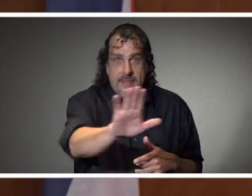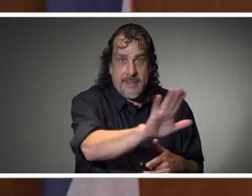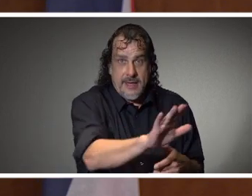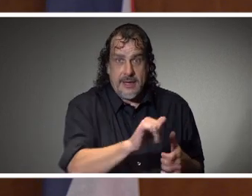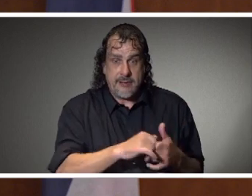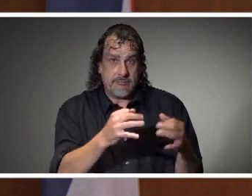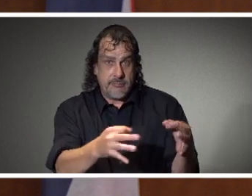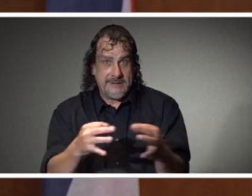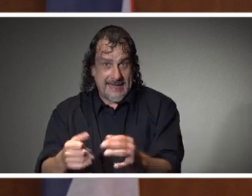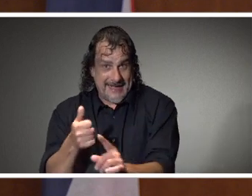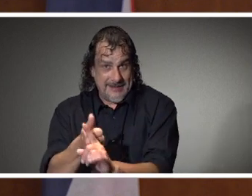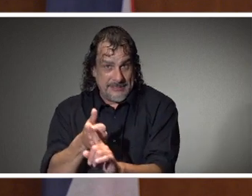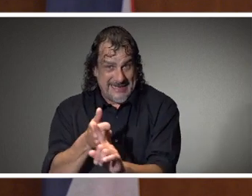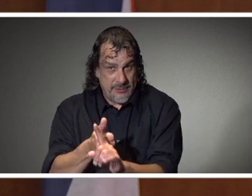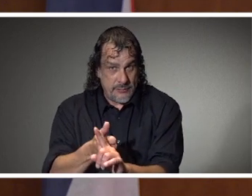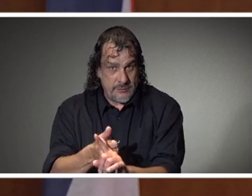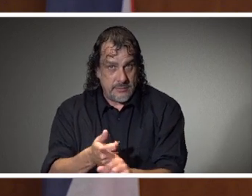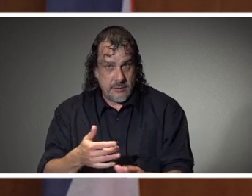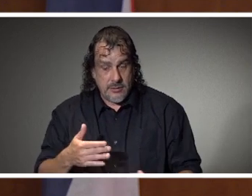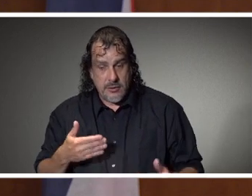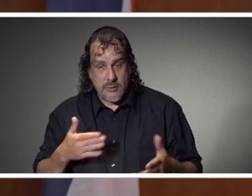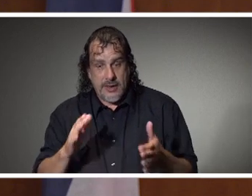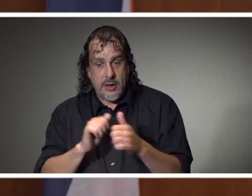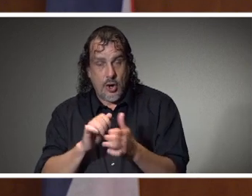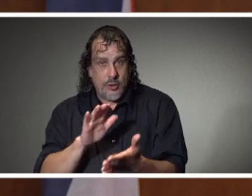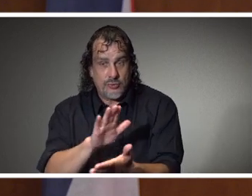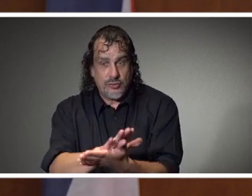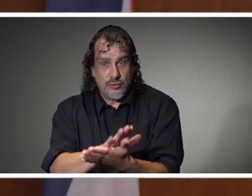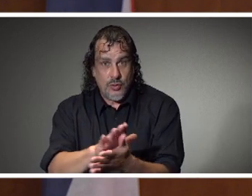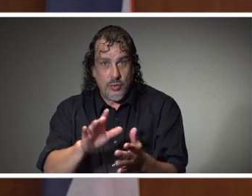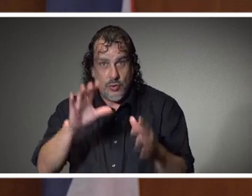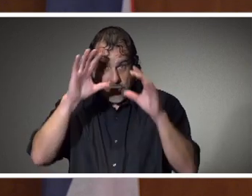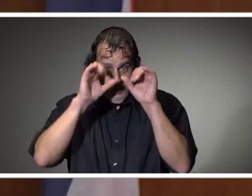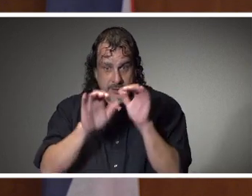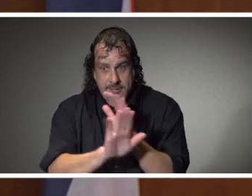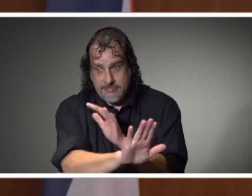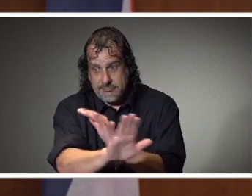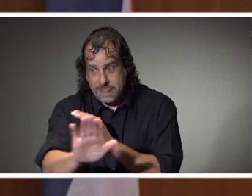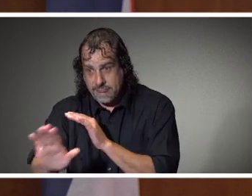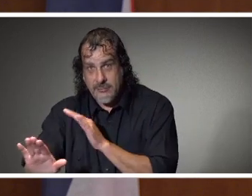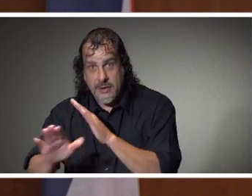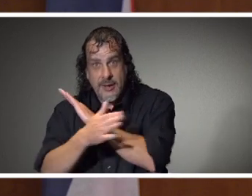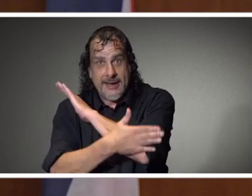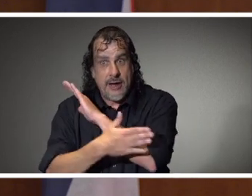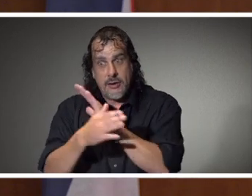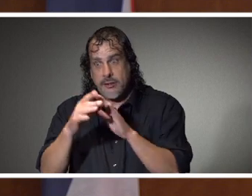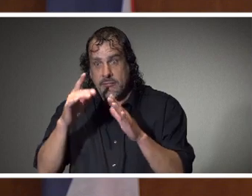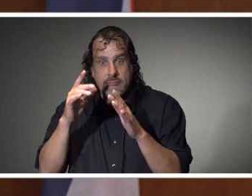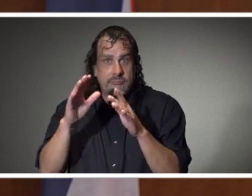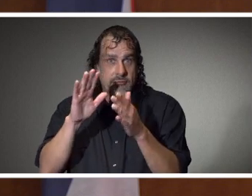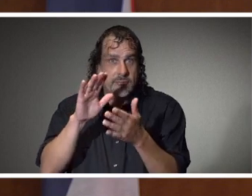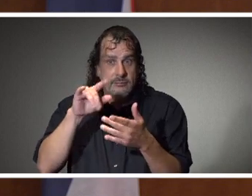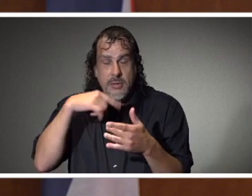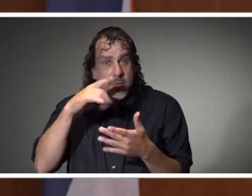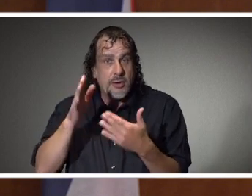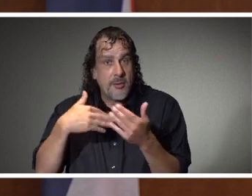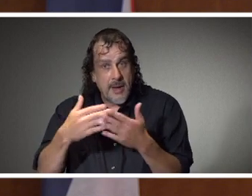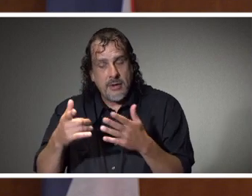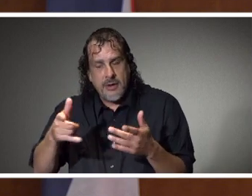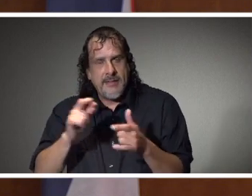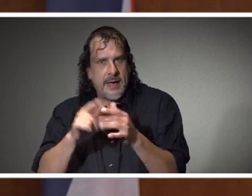as possible. We tend to let our local school superintendents make those decisions, unless, of course, it's of